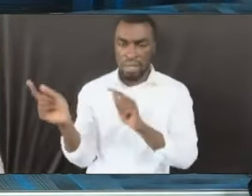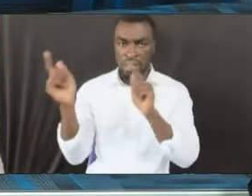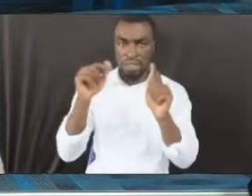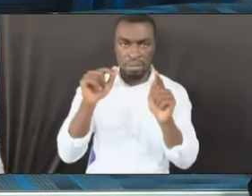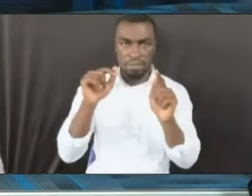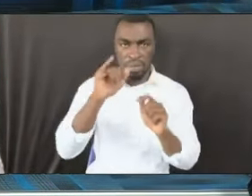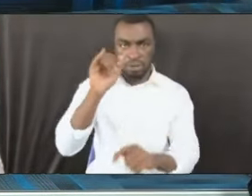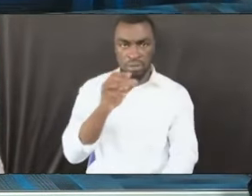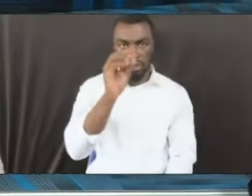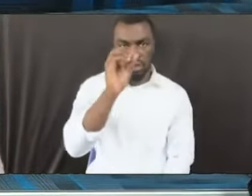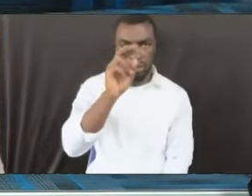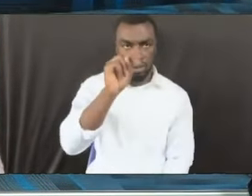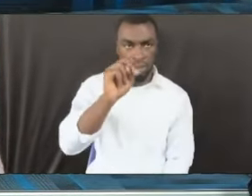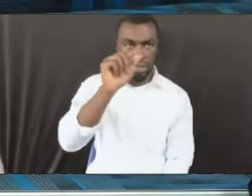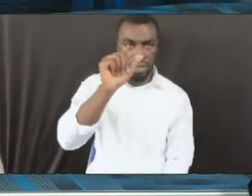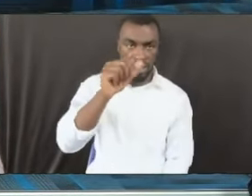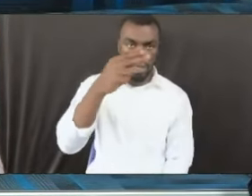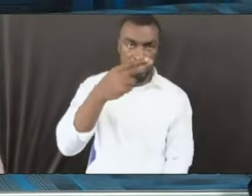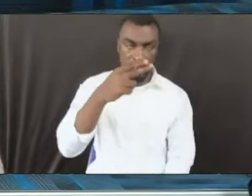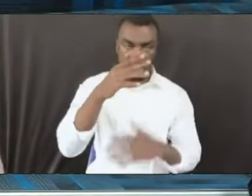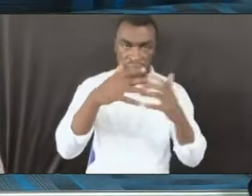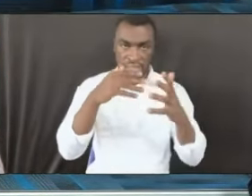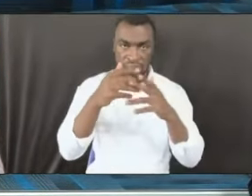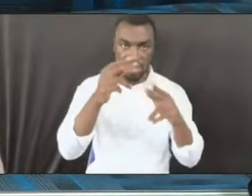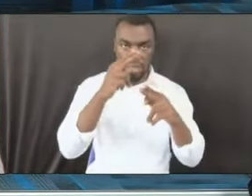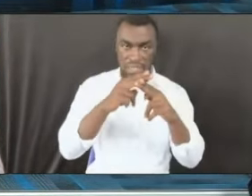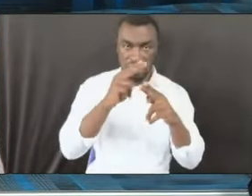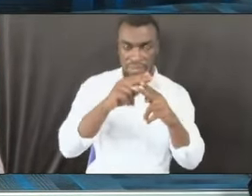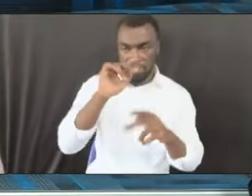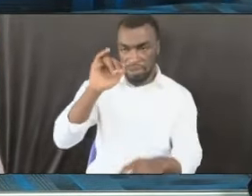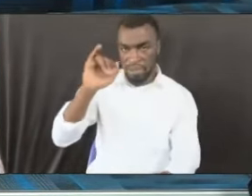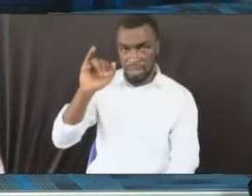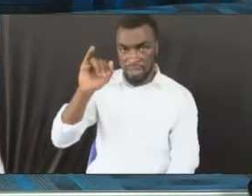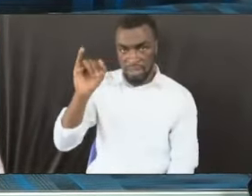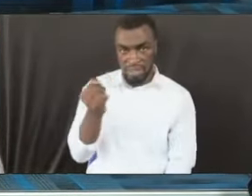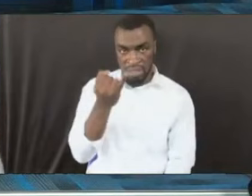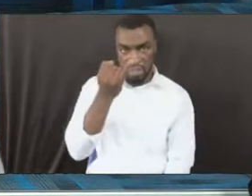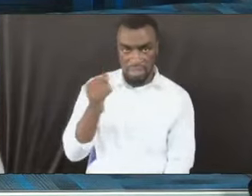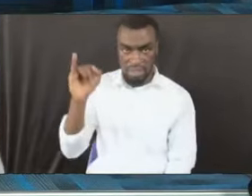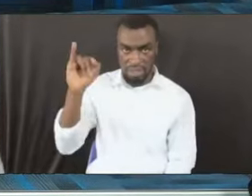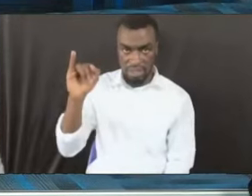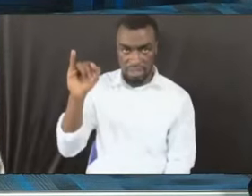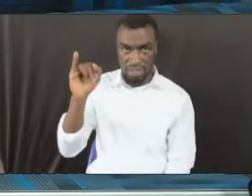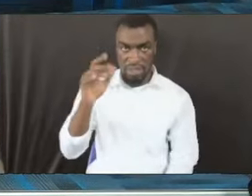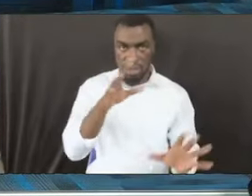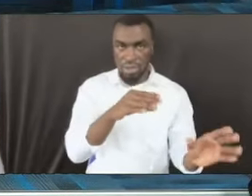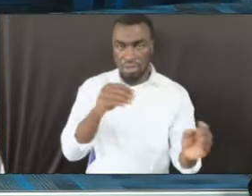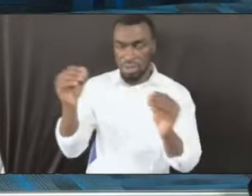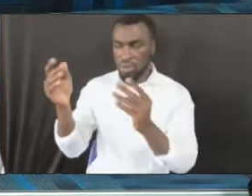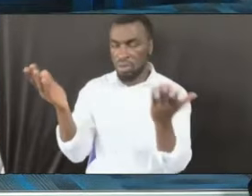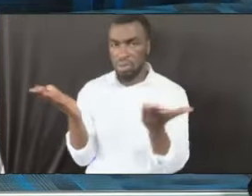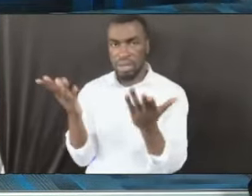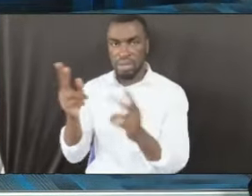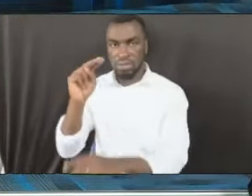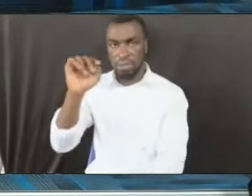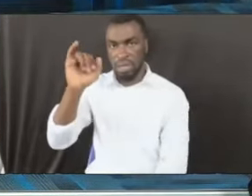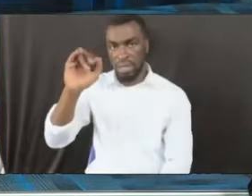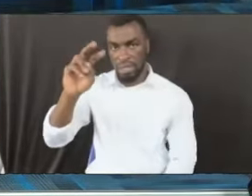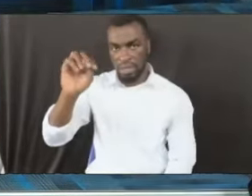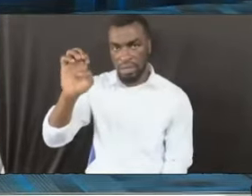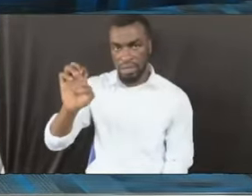son of Amittai, saying, arise, go to Nineveh, that great city, and cry